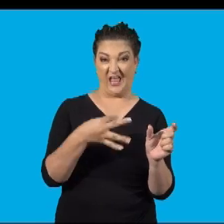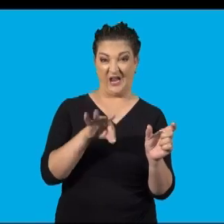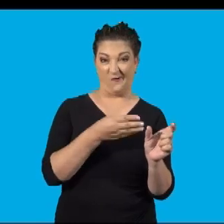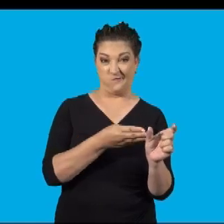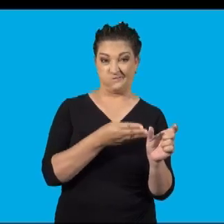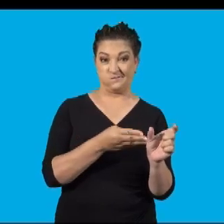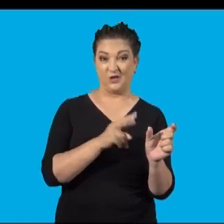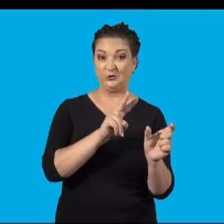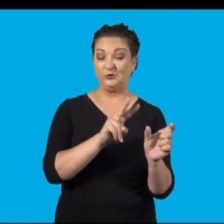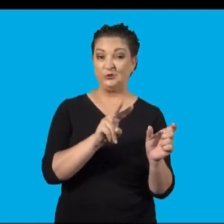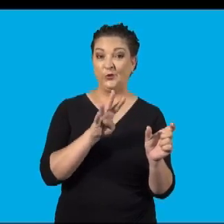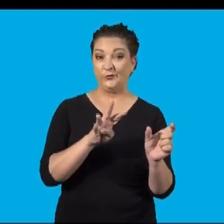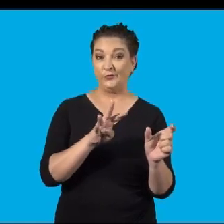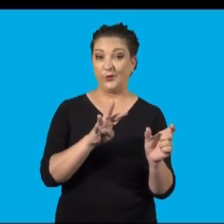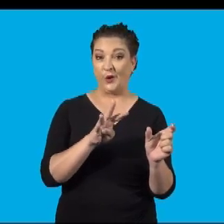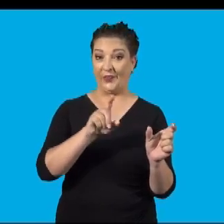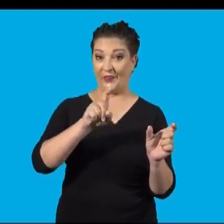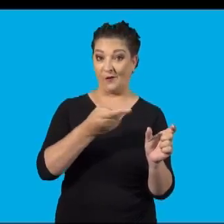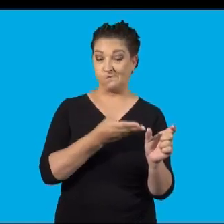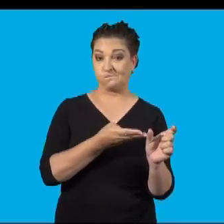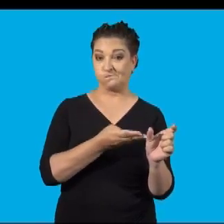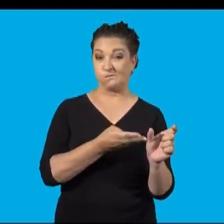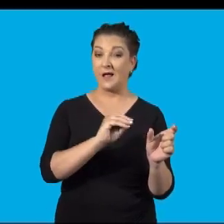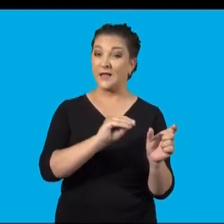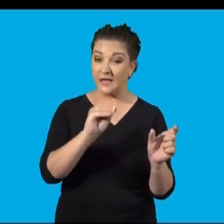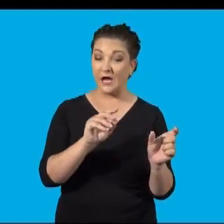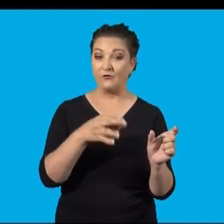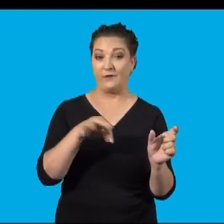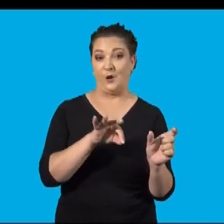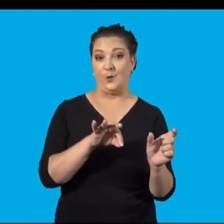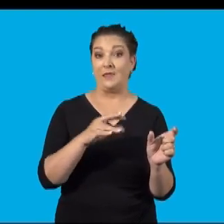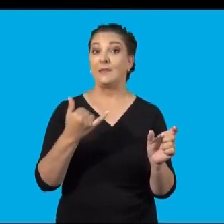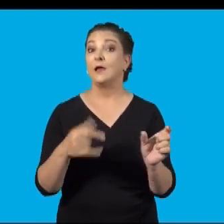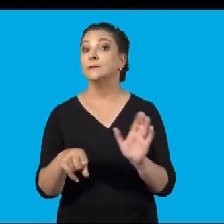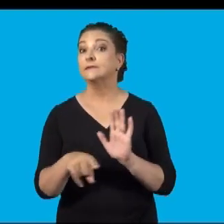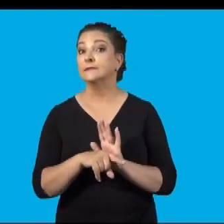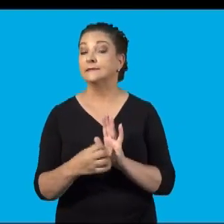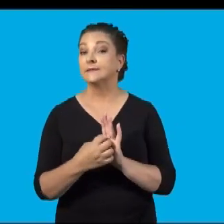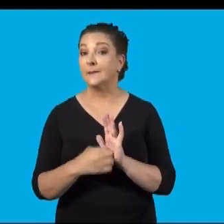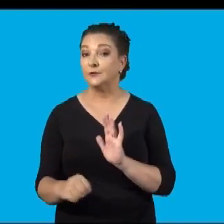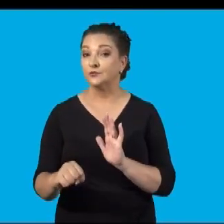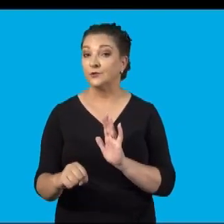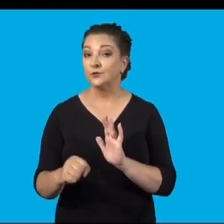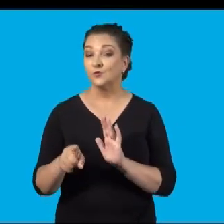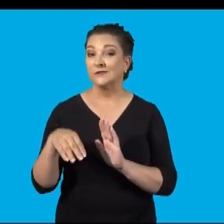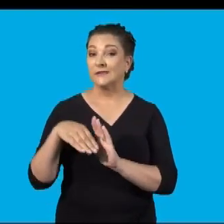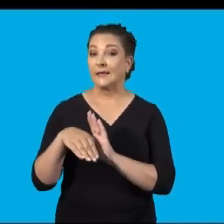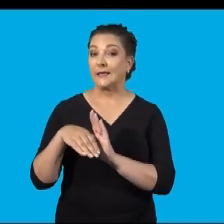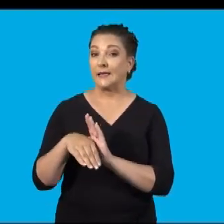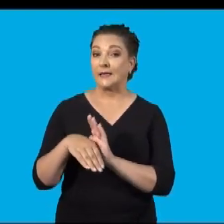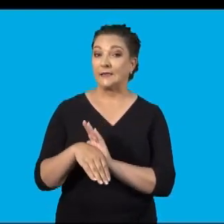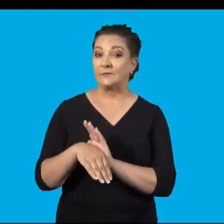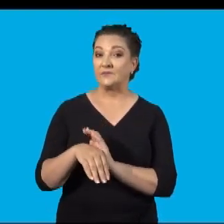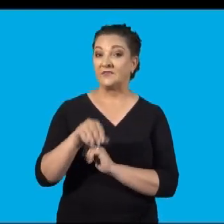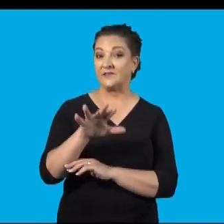you're given, which is your carrying value, your 224,000, which is your carrying value. Then you subtract now